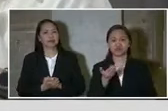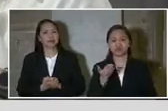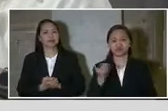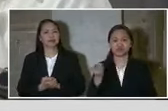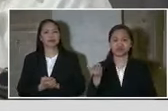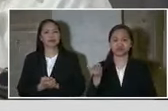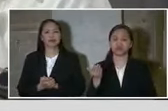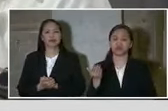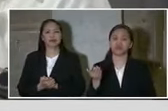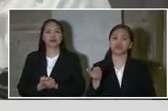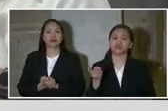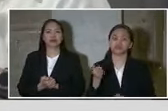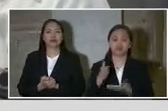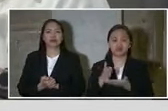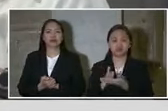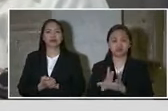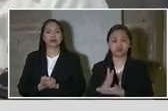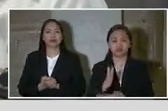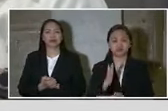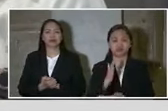to the